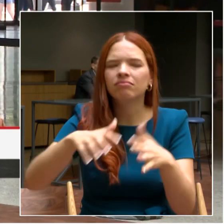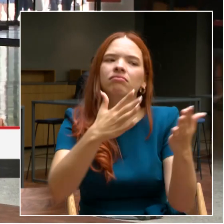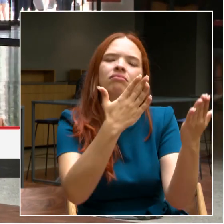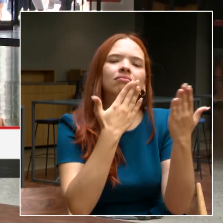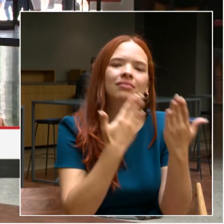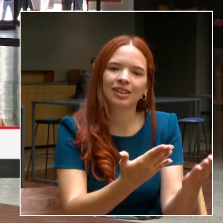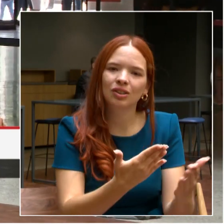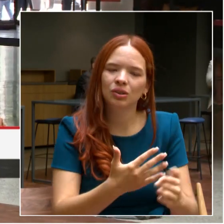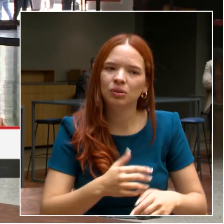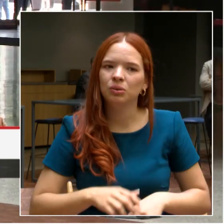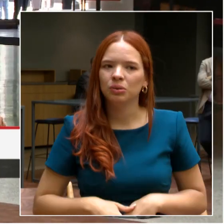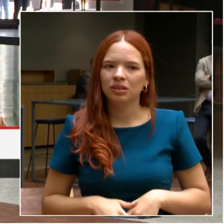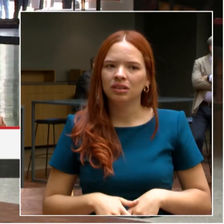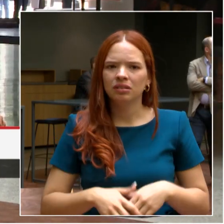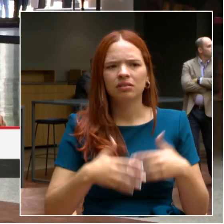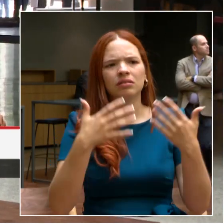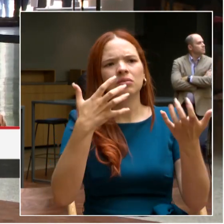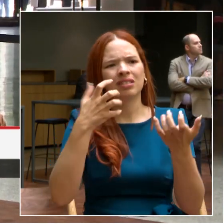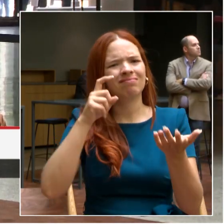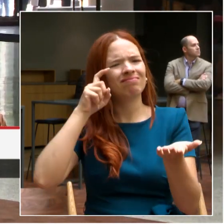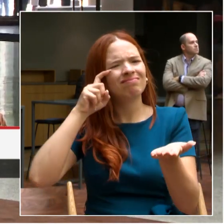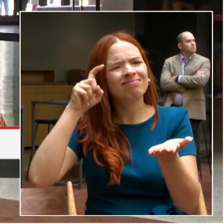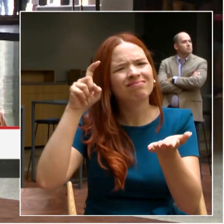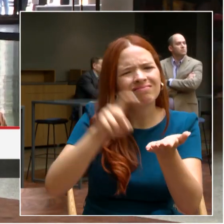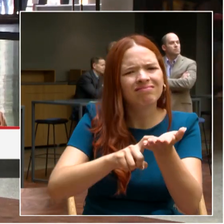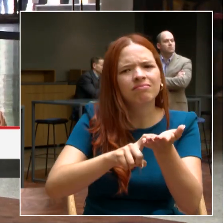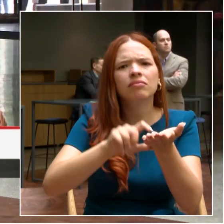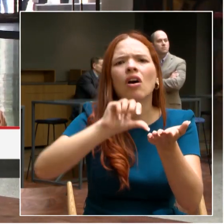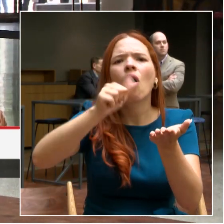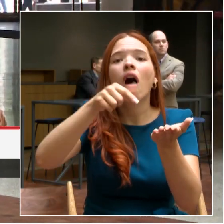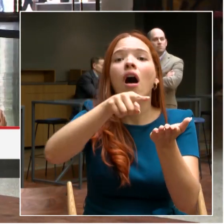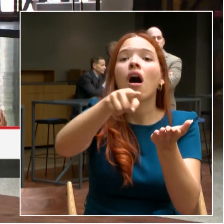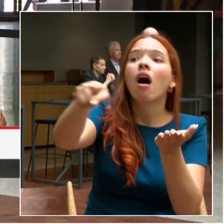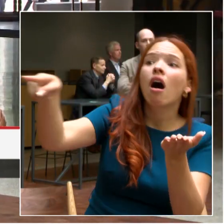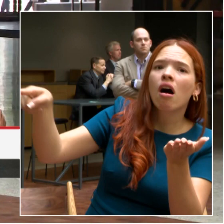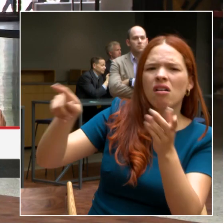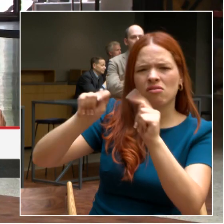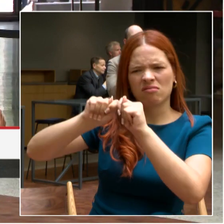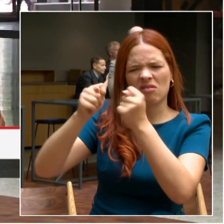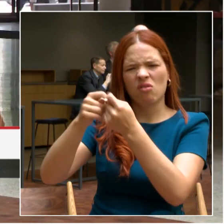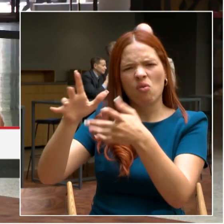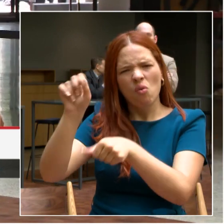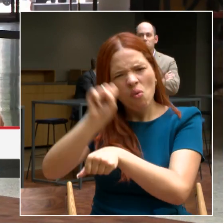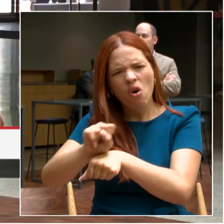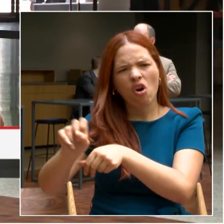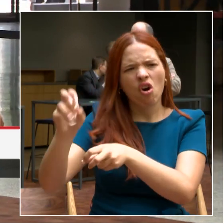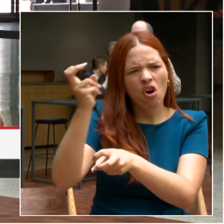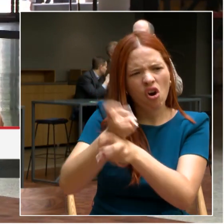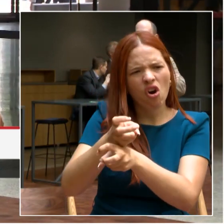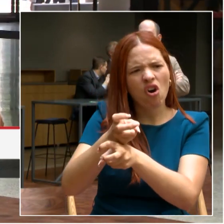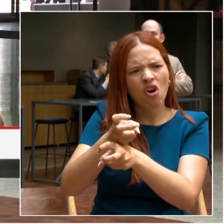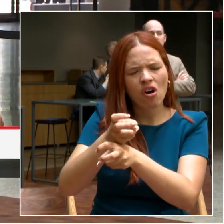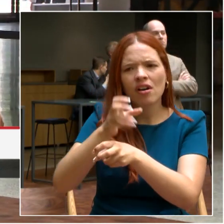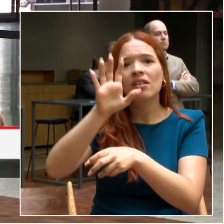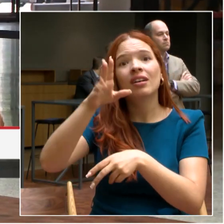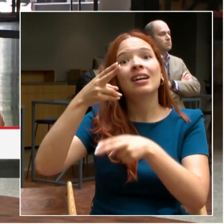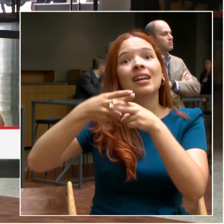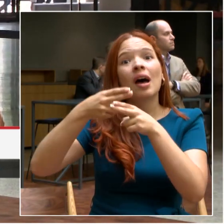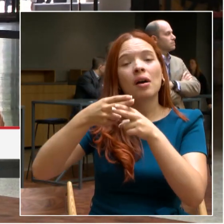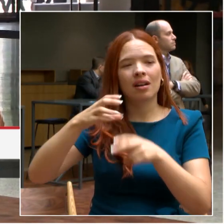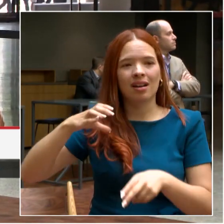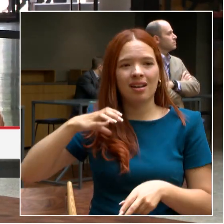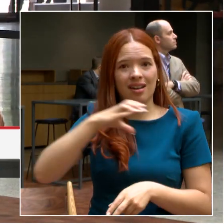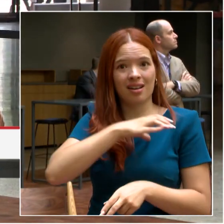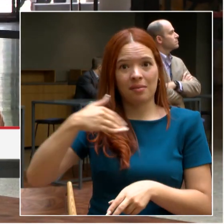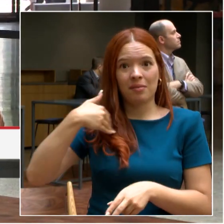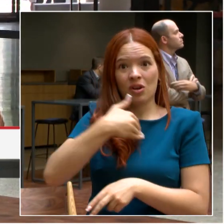hard work that Ward 2 Councilmember Brooke Pinto has been putting in to help us make sure that we are supporting our downtown and building it out and